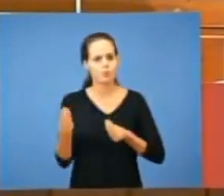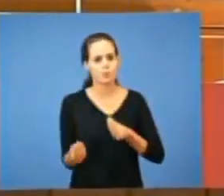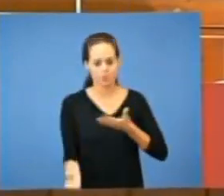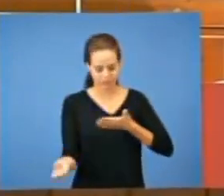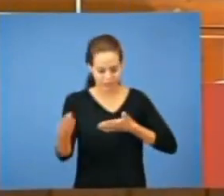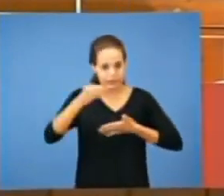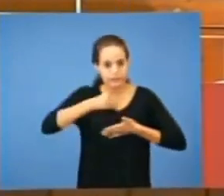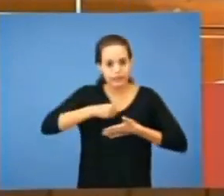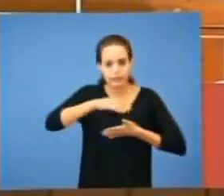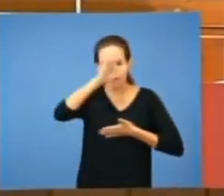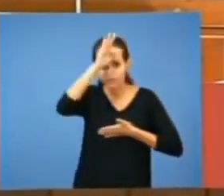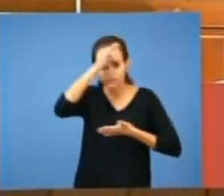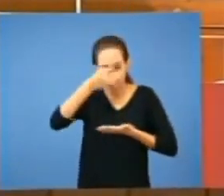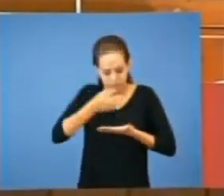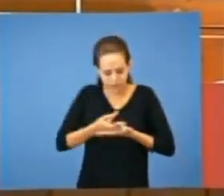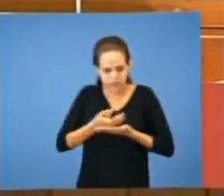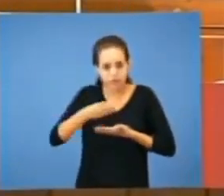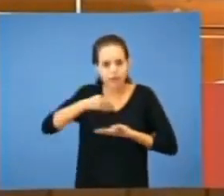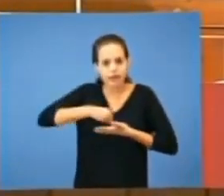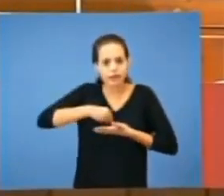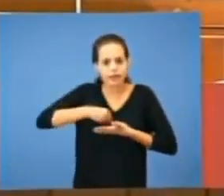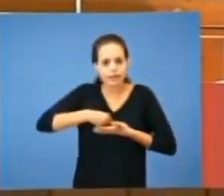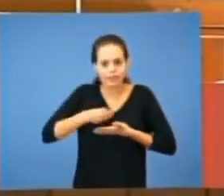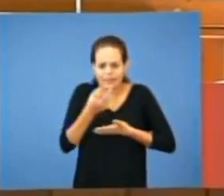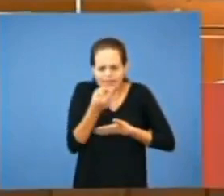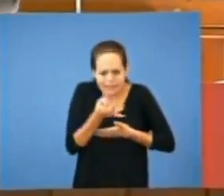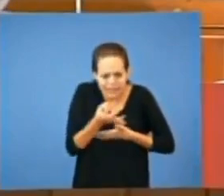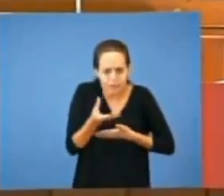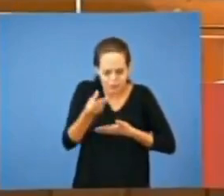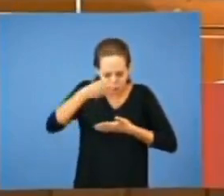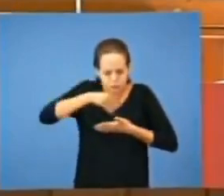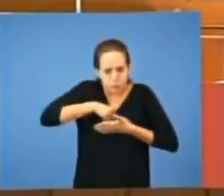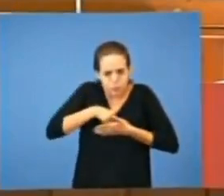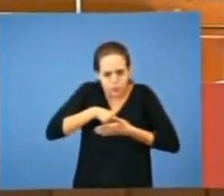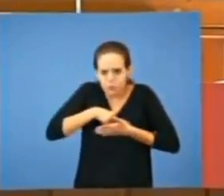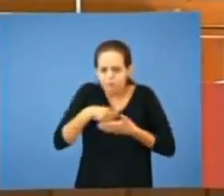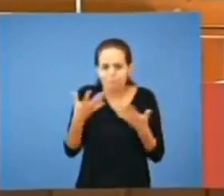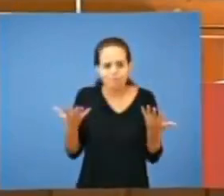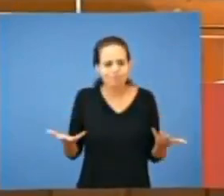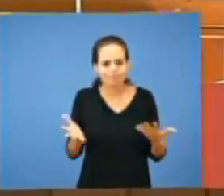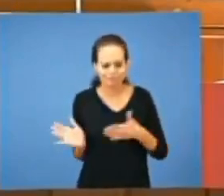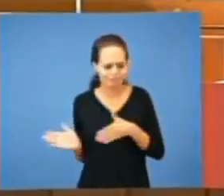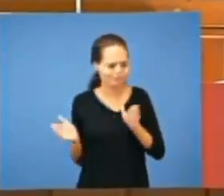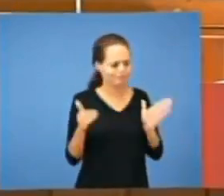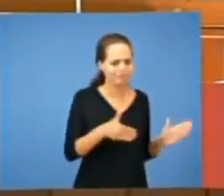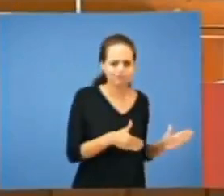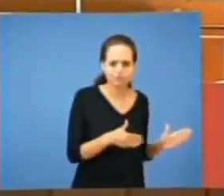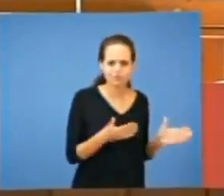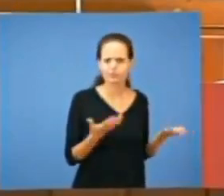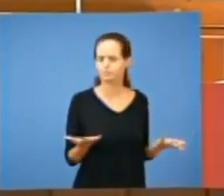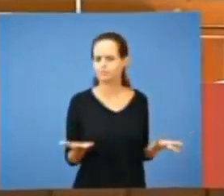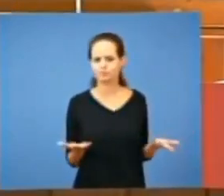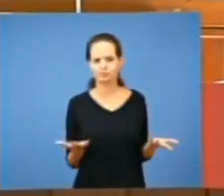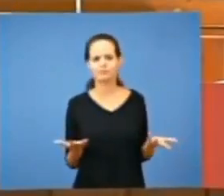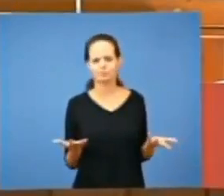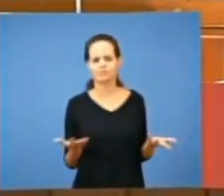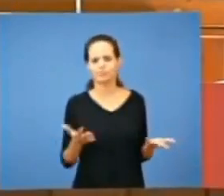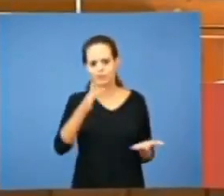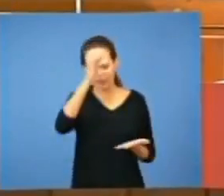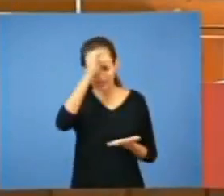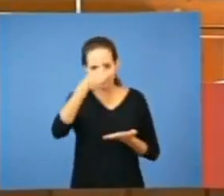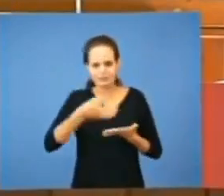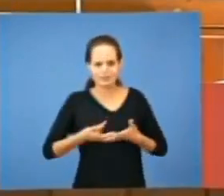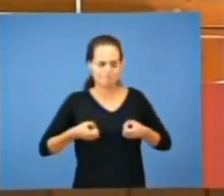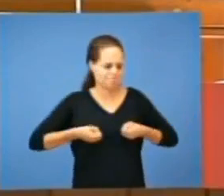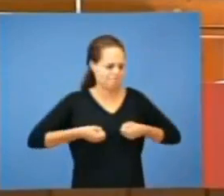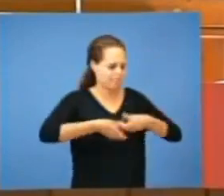And it was no longer spiritual. It now became material, which was intrinsic of the seed, and it became something exterior. So the